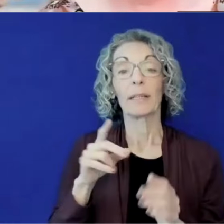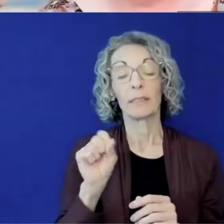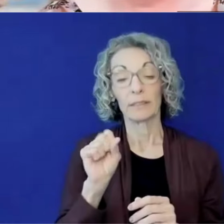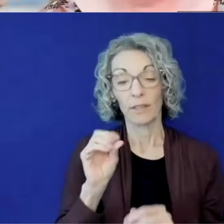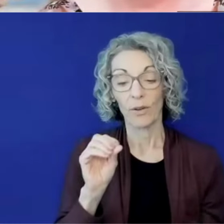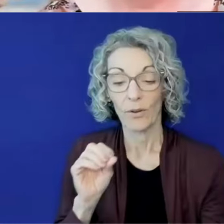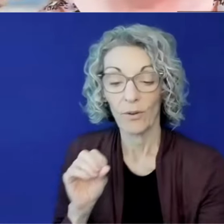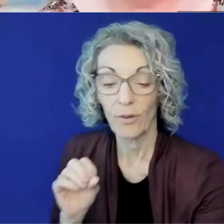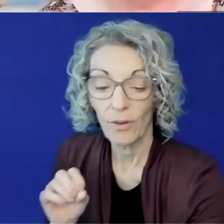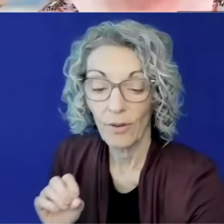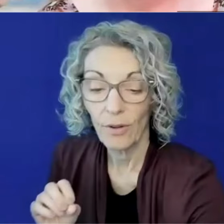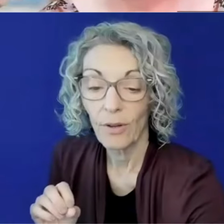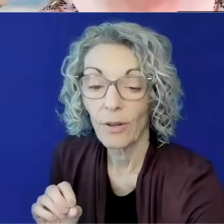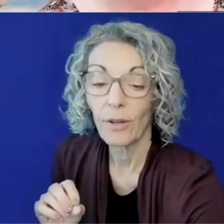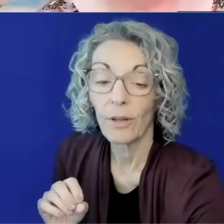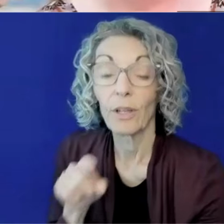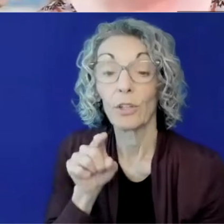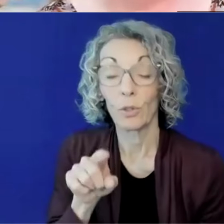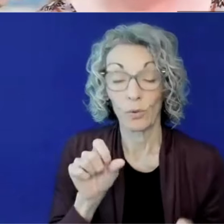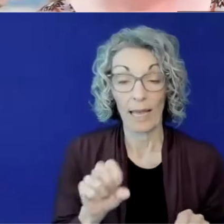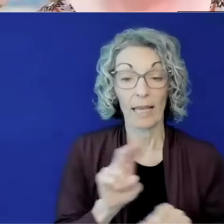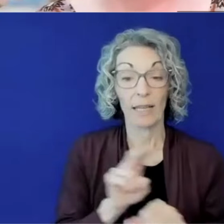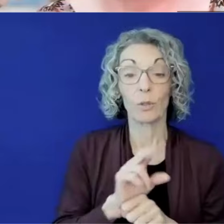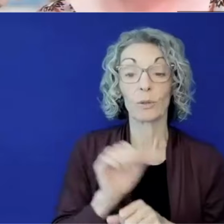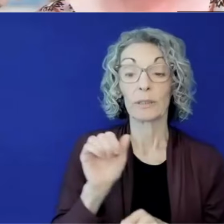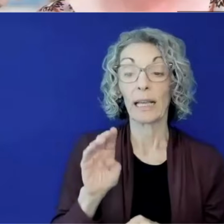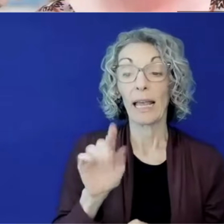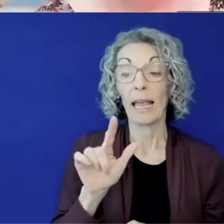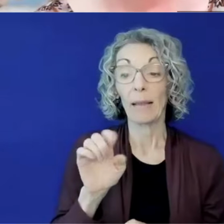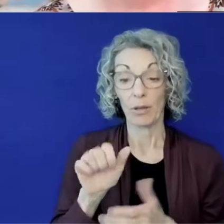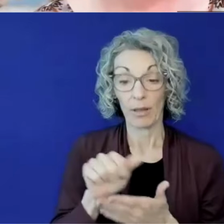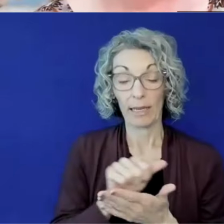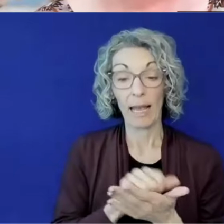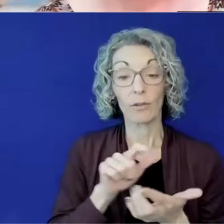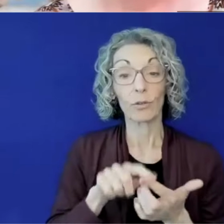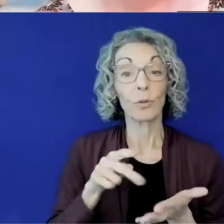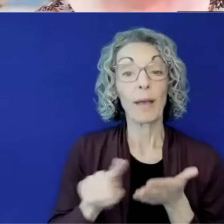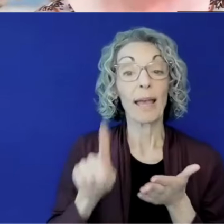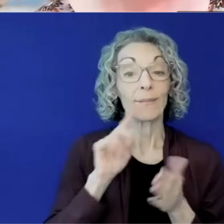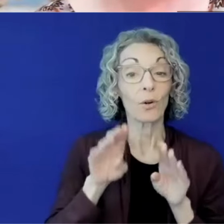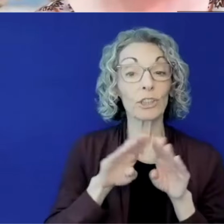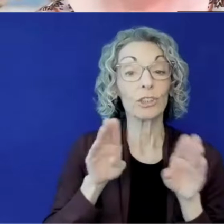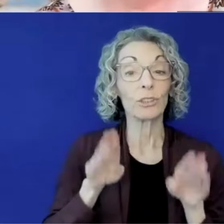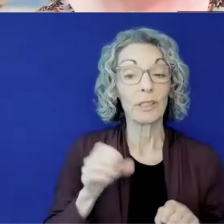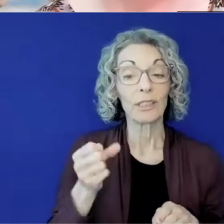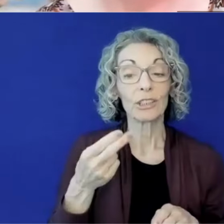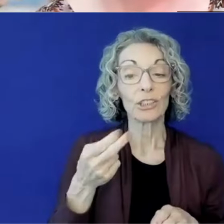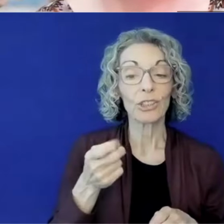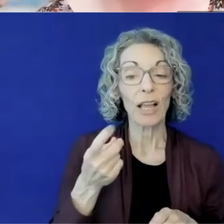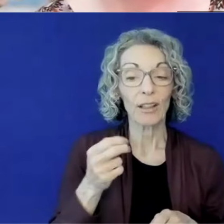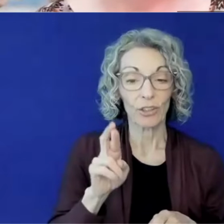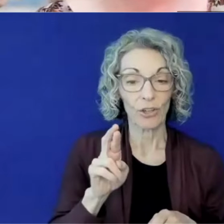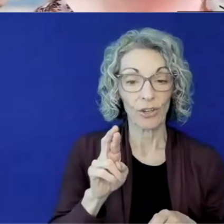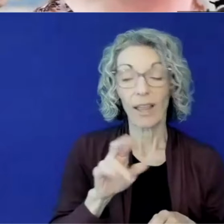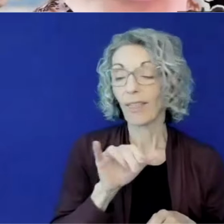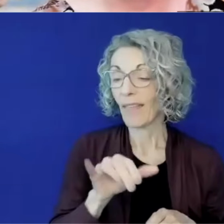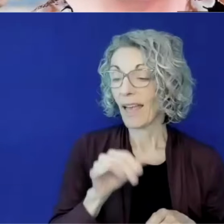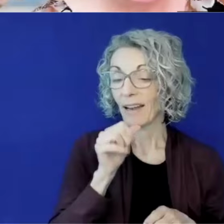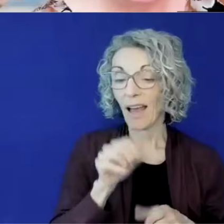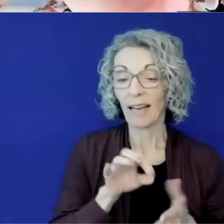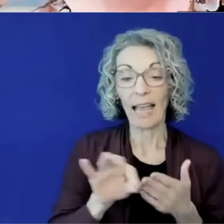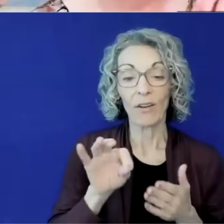So you can use an ABLE account to pay for shelter costs without that counting as income support and maintenance. But you